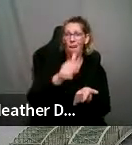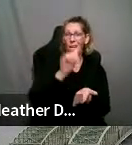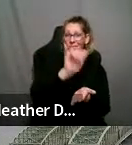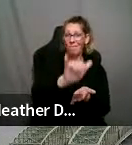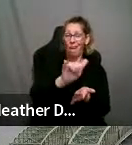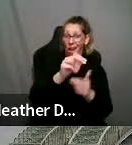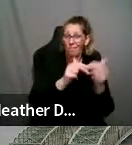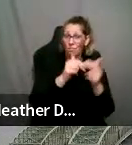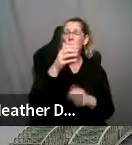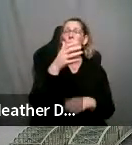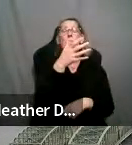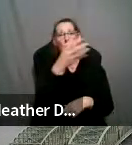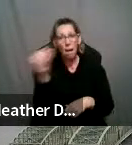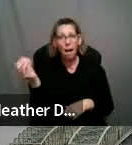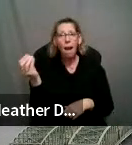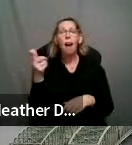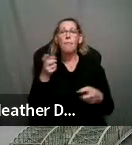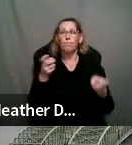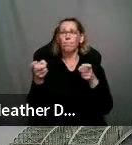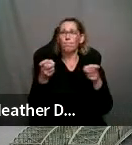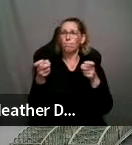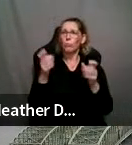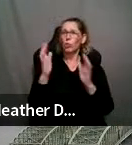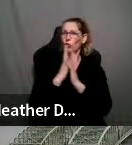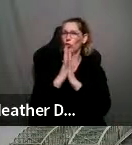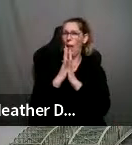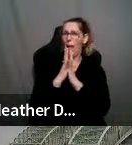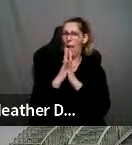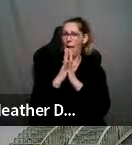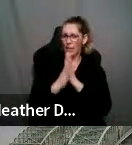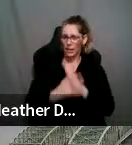demand management. Some of these